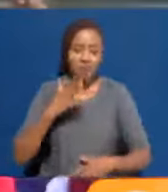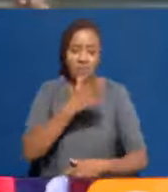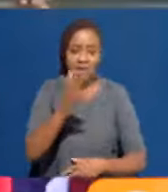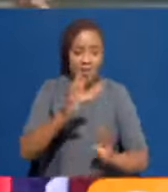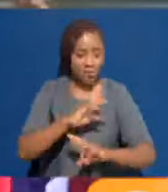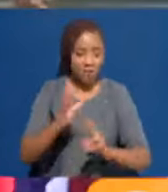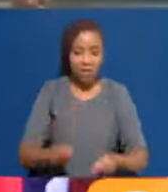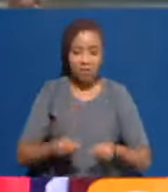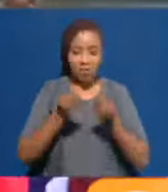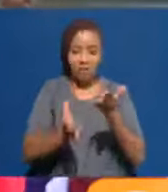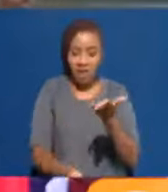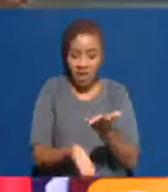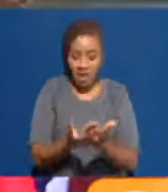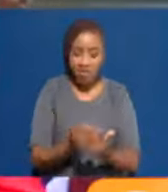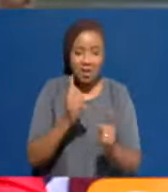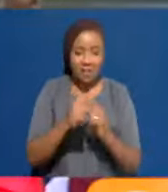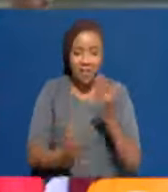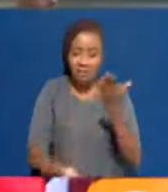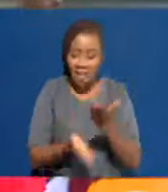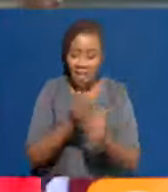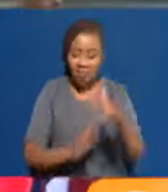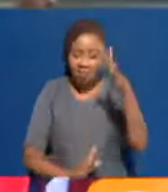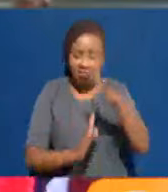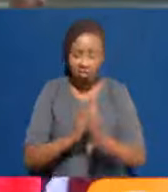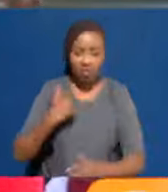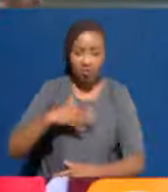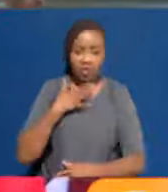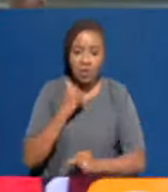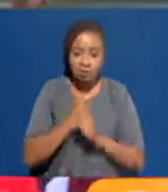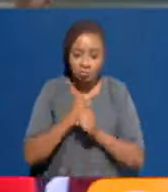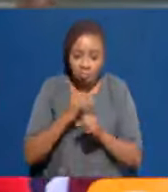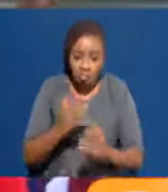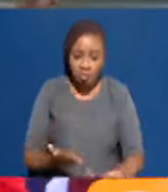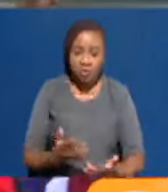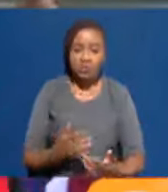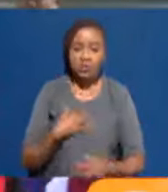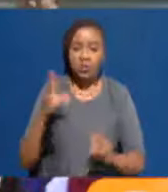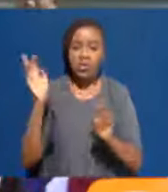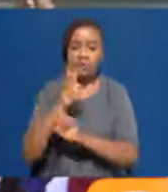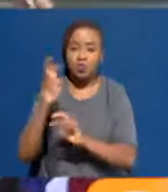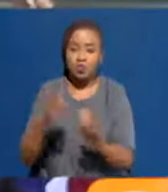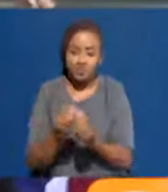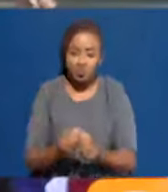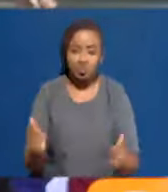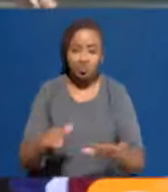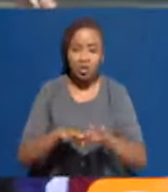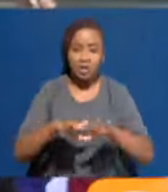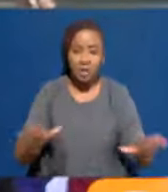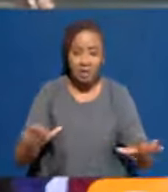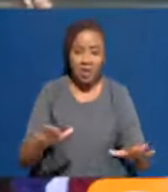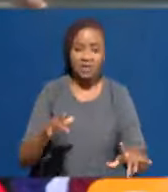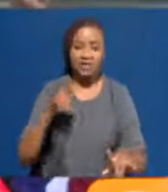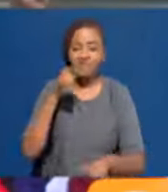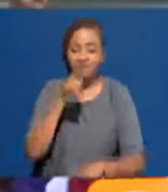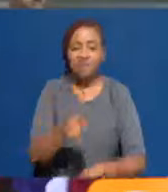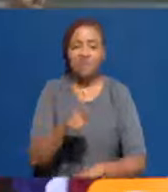usaidizi. Lakini usaidizi zaidi ambayo tunataka tufanyie watu wetu ni kutafuta suluhu ya kudumu kwa hili